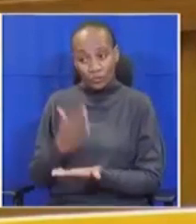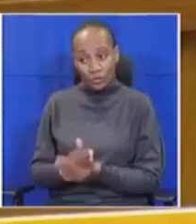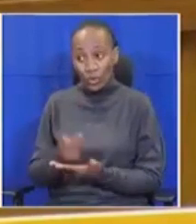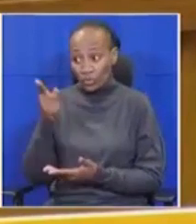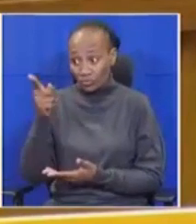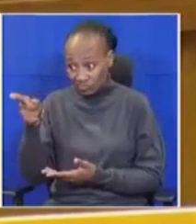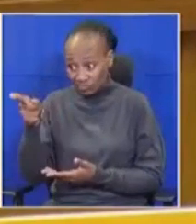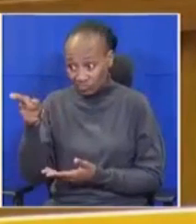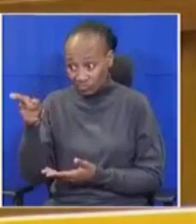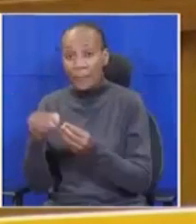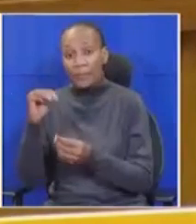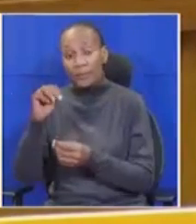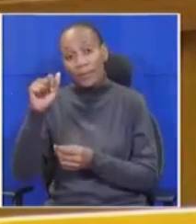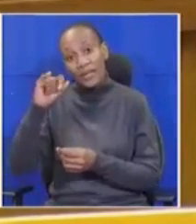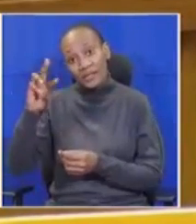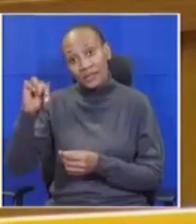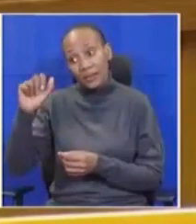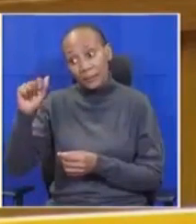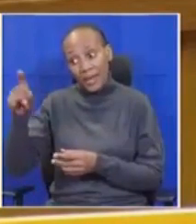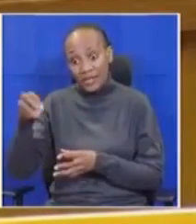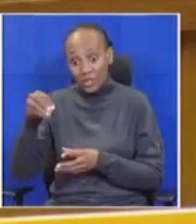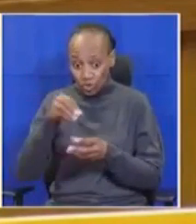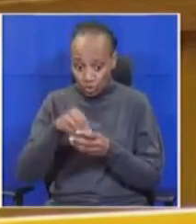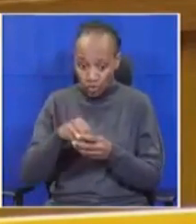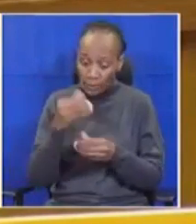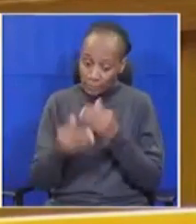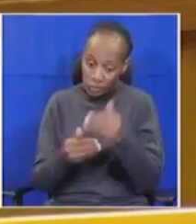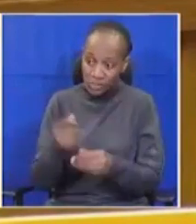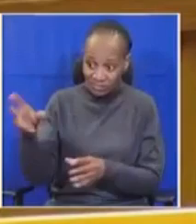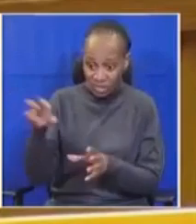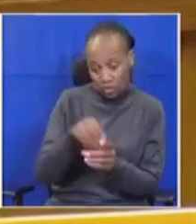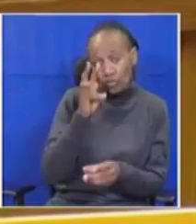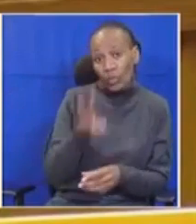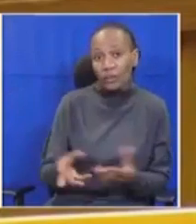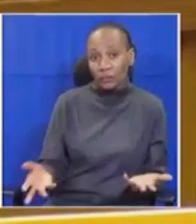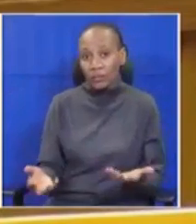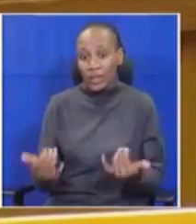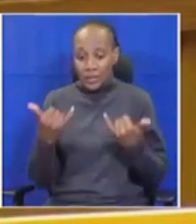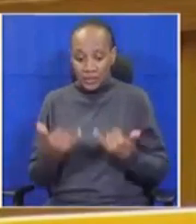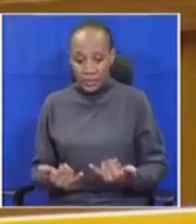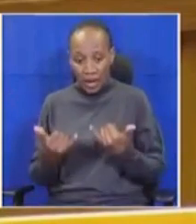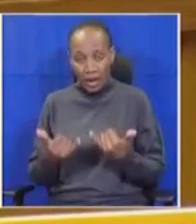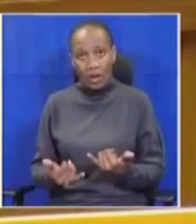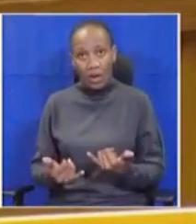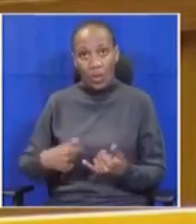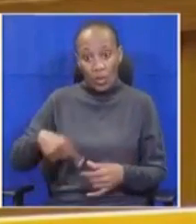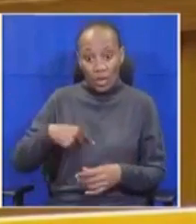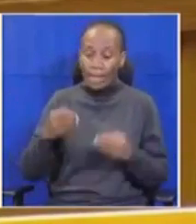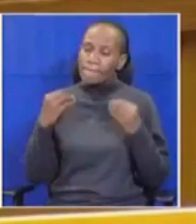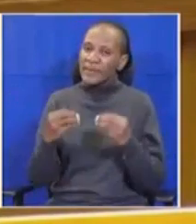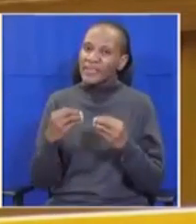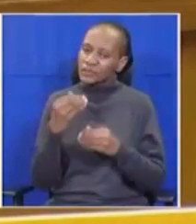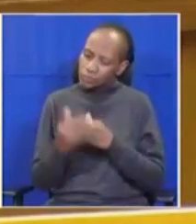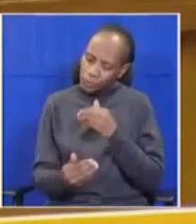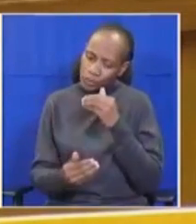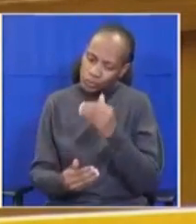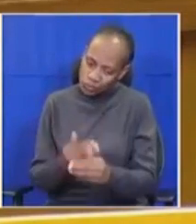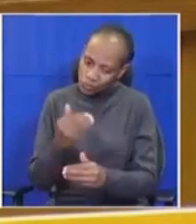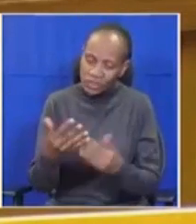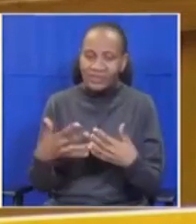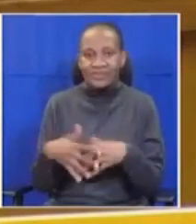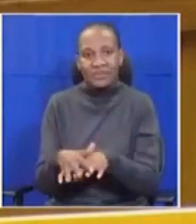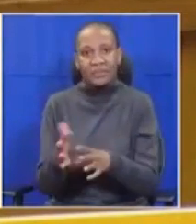of this House. We are now currently involved in this very process. Now, clearly, the policy